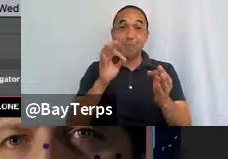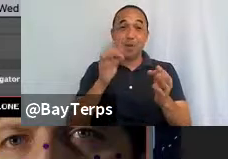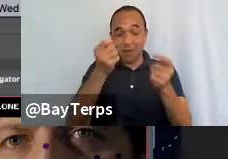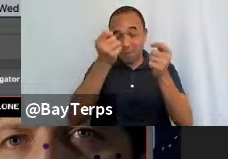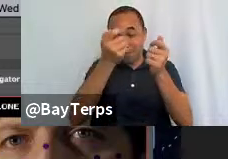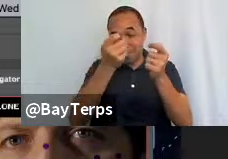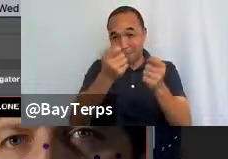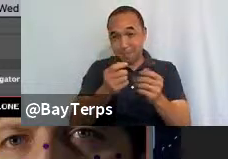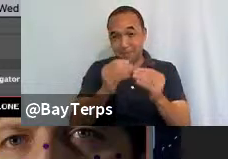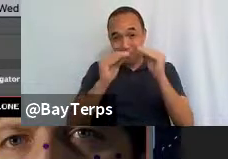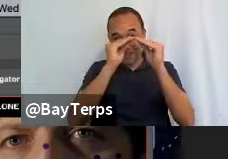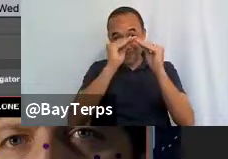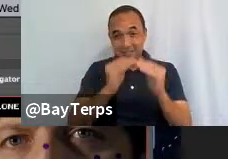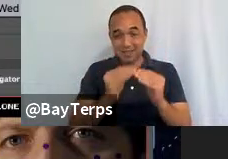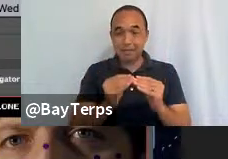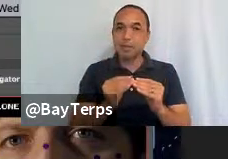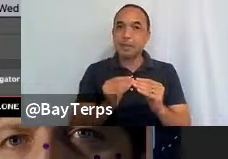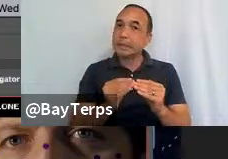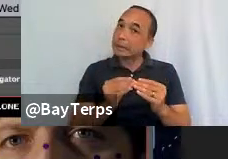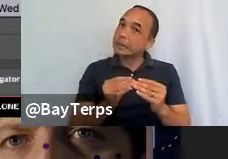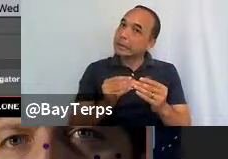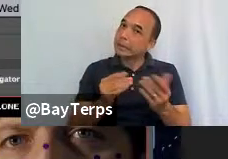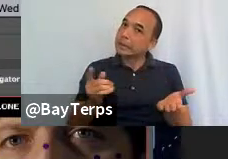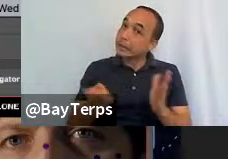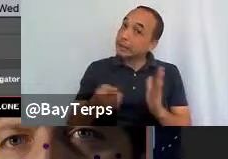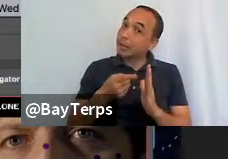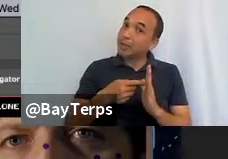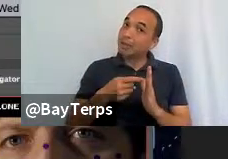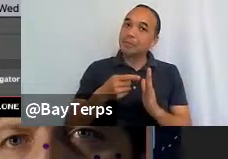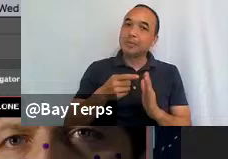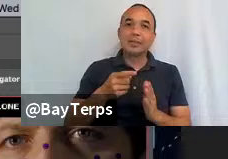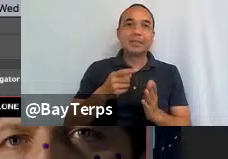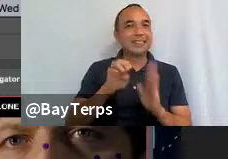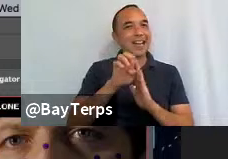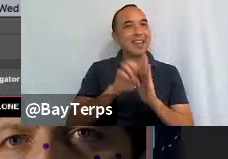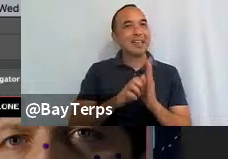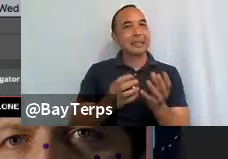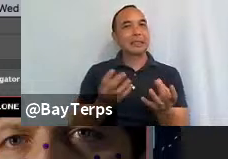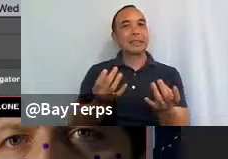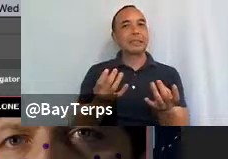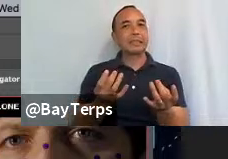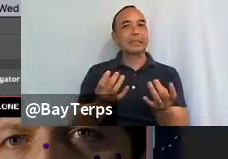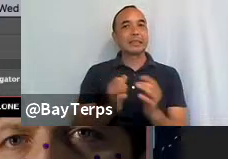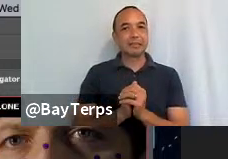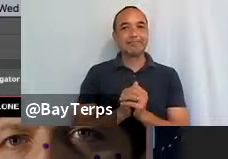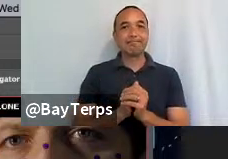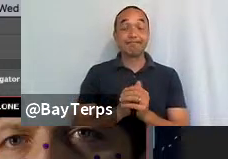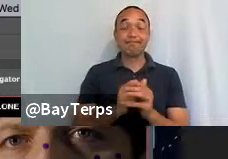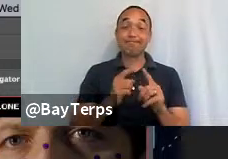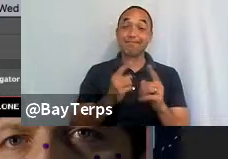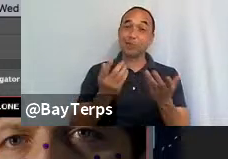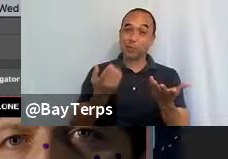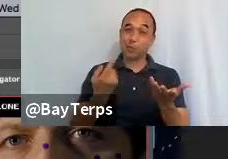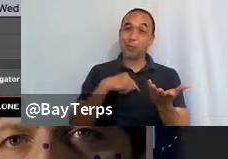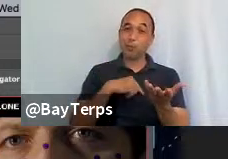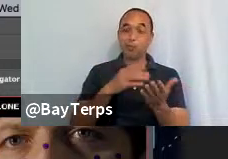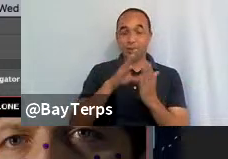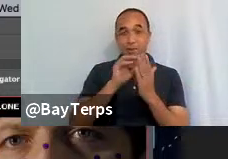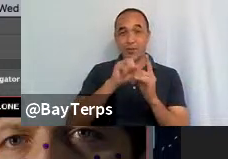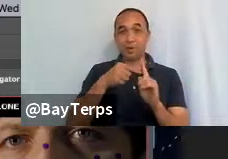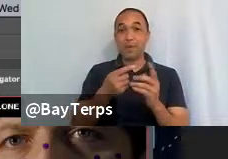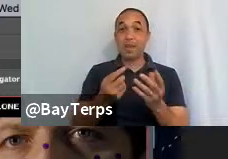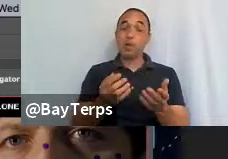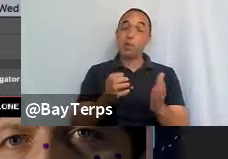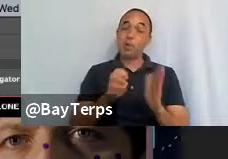And sometimes that can be a little bit unethical. So we learned about ethical airbrushing, and basically